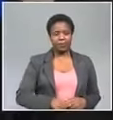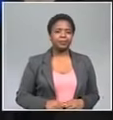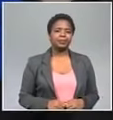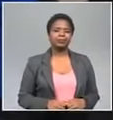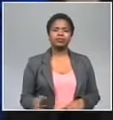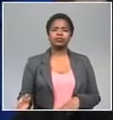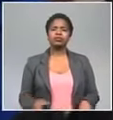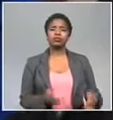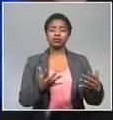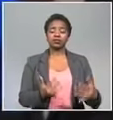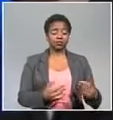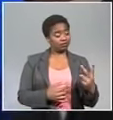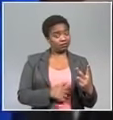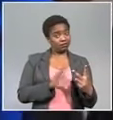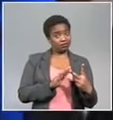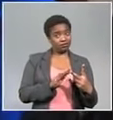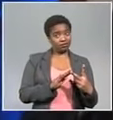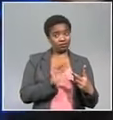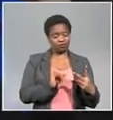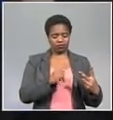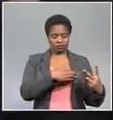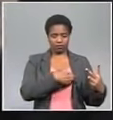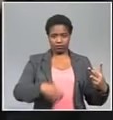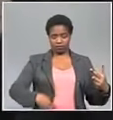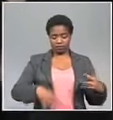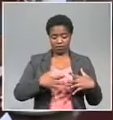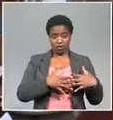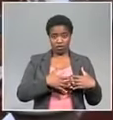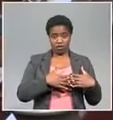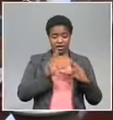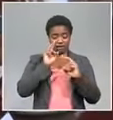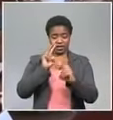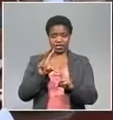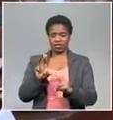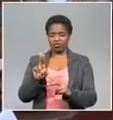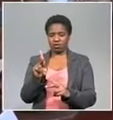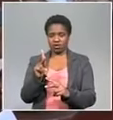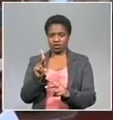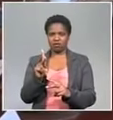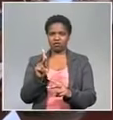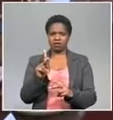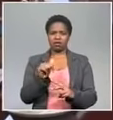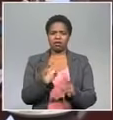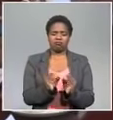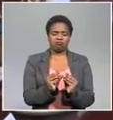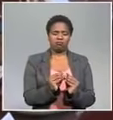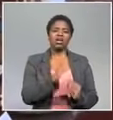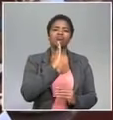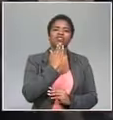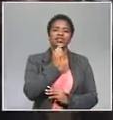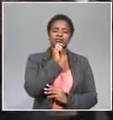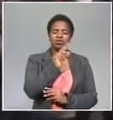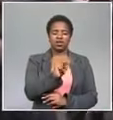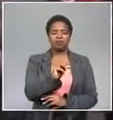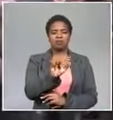Today marked the second day of US President Donald Trump's state visit to the United Kingdom. Prime Minister Theresa May co-hosted a breakfast for Trump at St